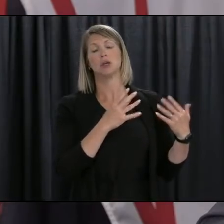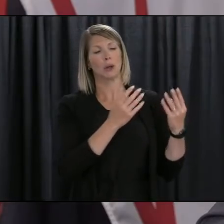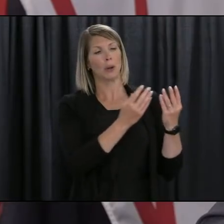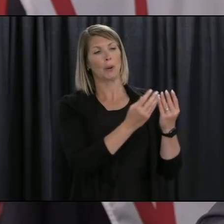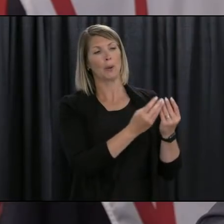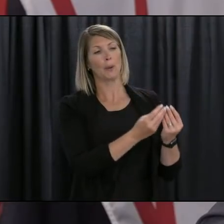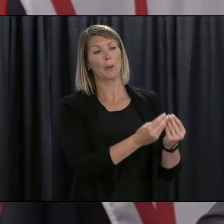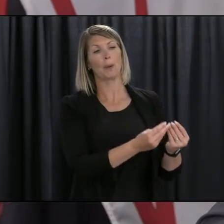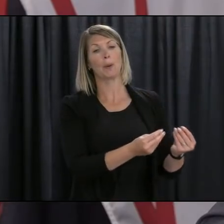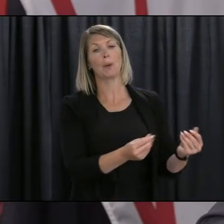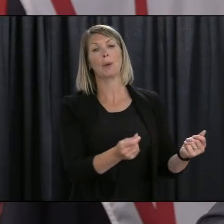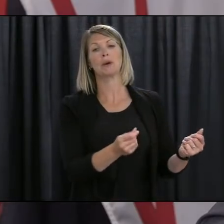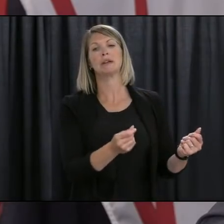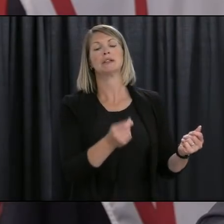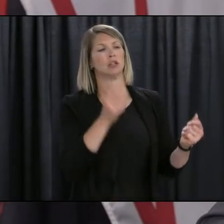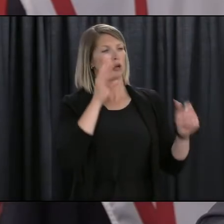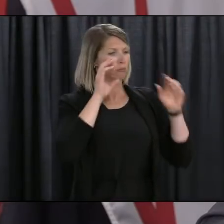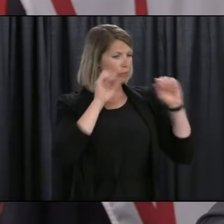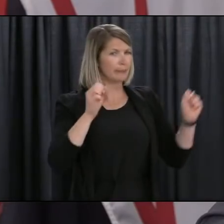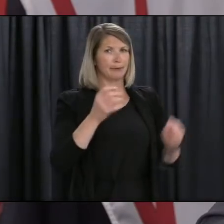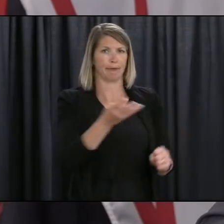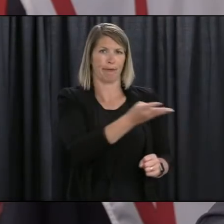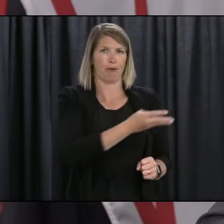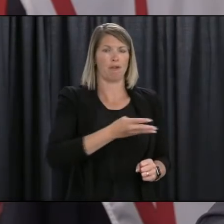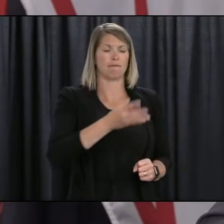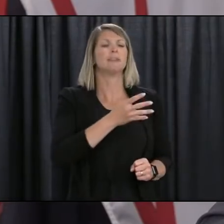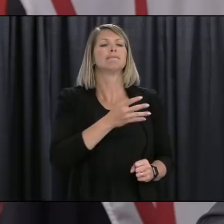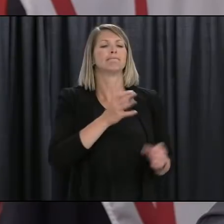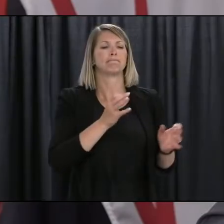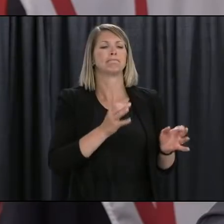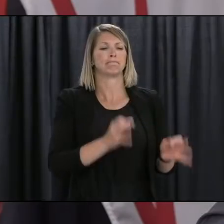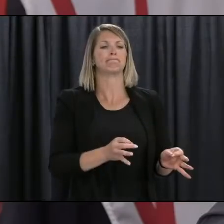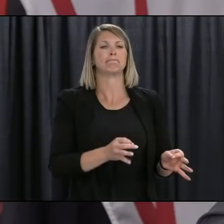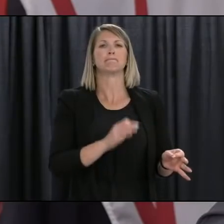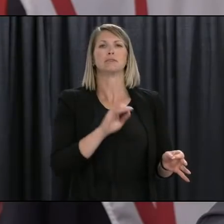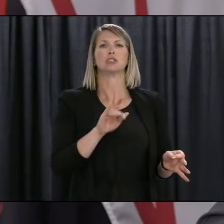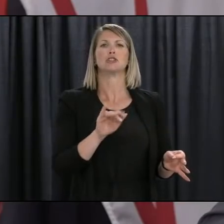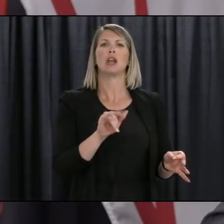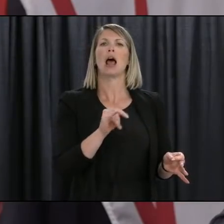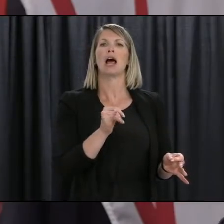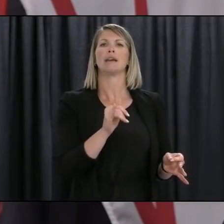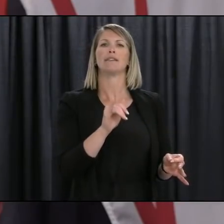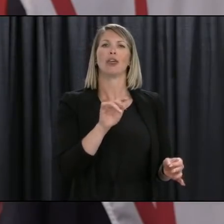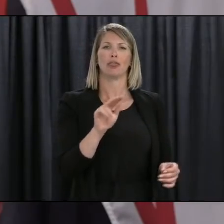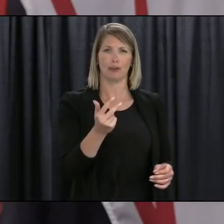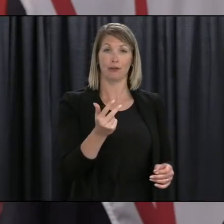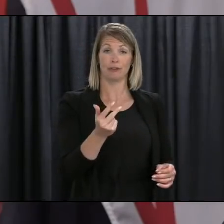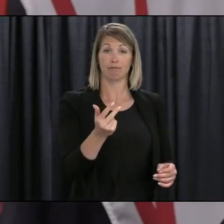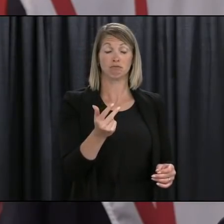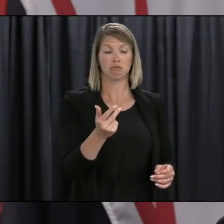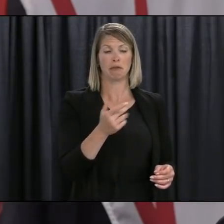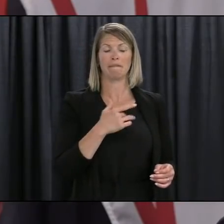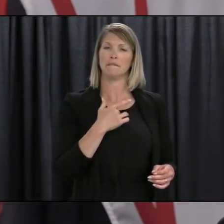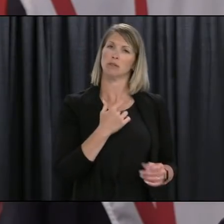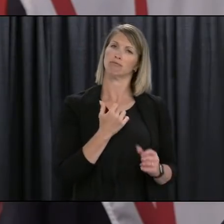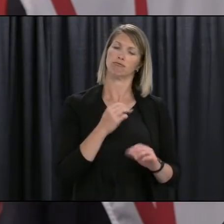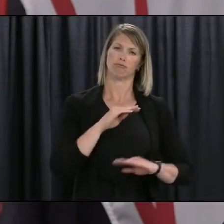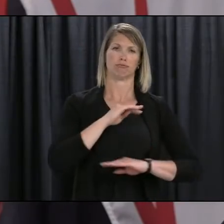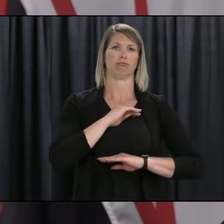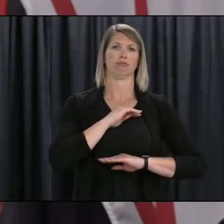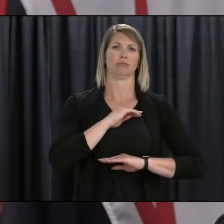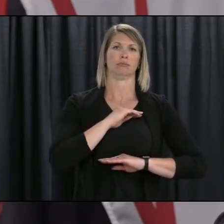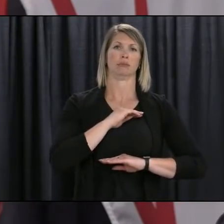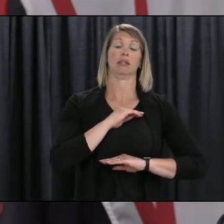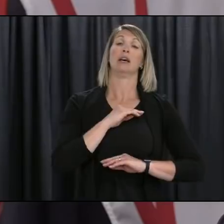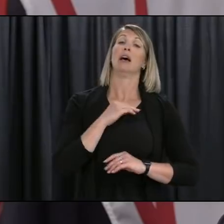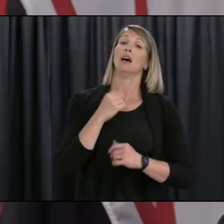this, all along the way here. The decision and the date that we settled on would have been July 3rd. That is after July 1st,